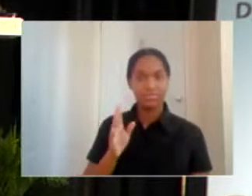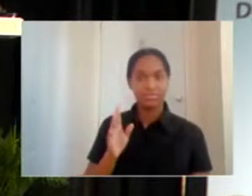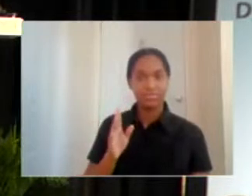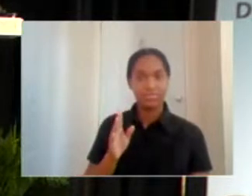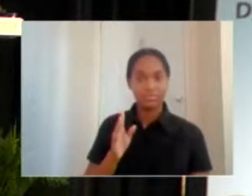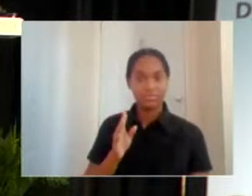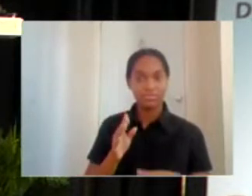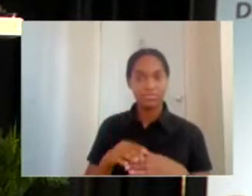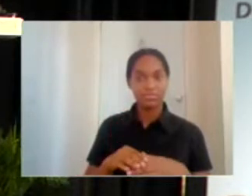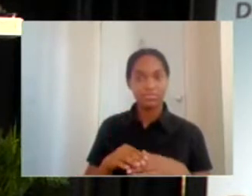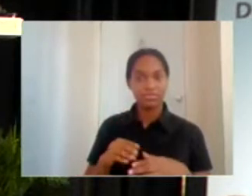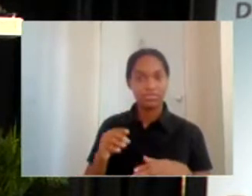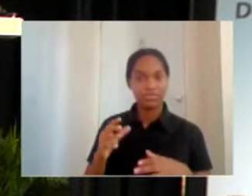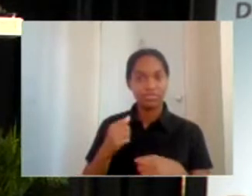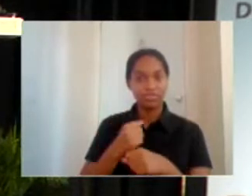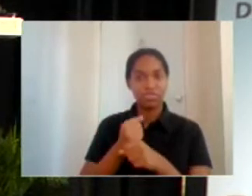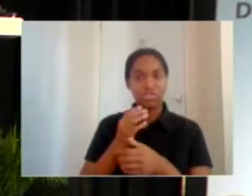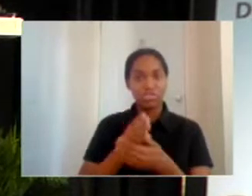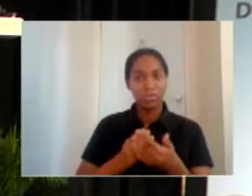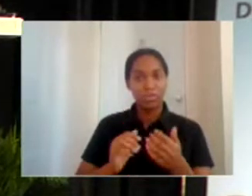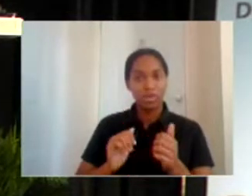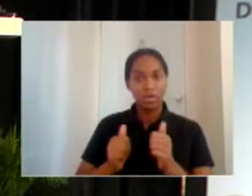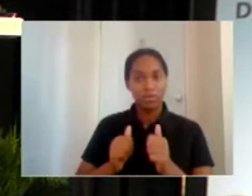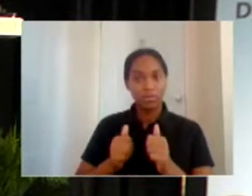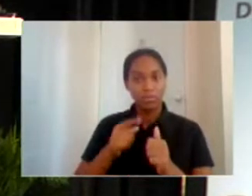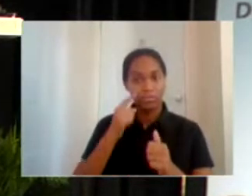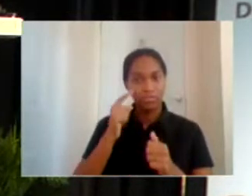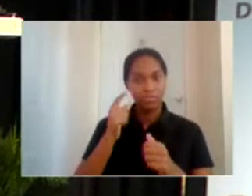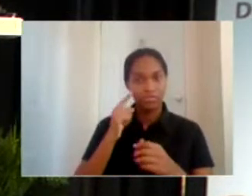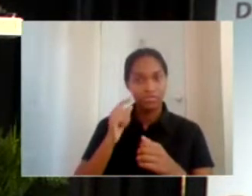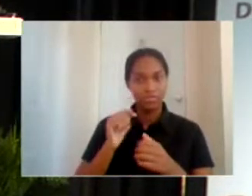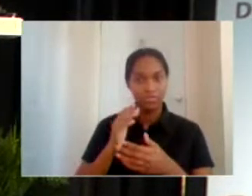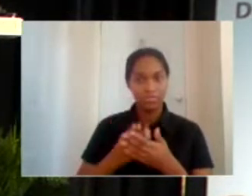create some competition, frankly, that will cause prices to go down